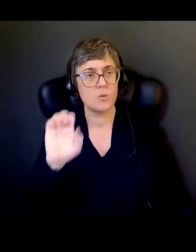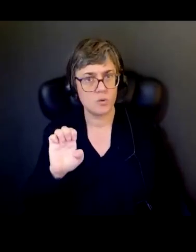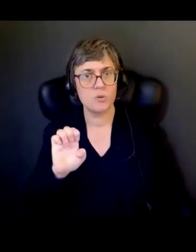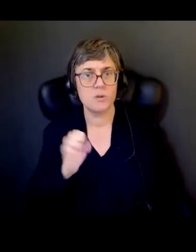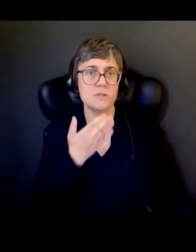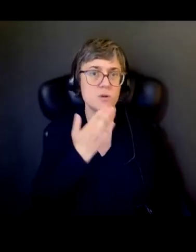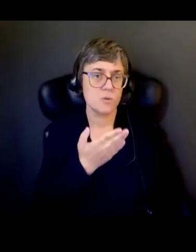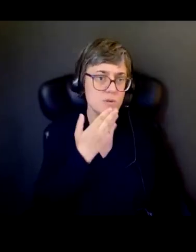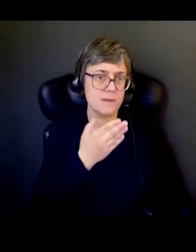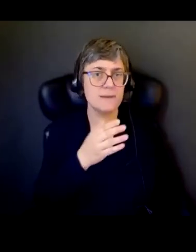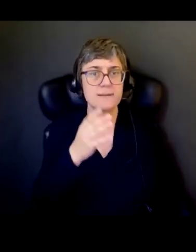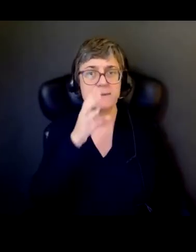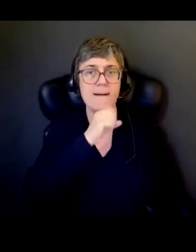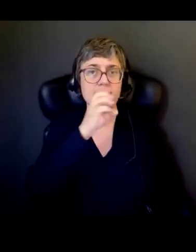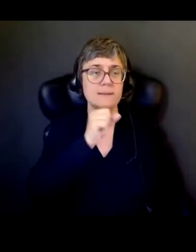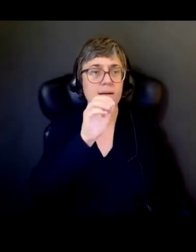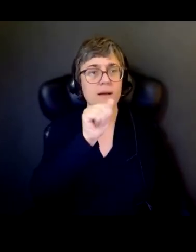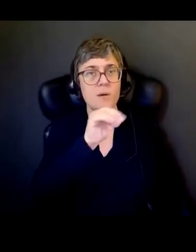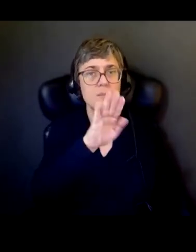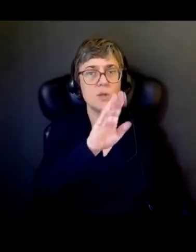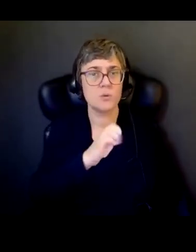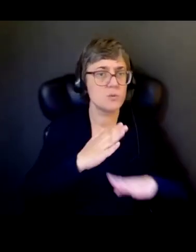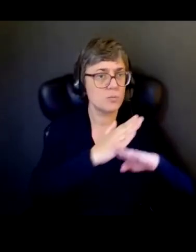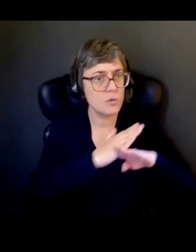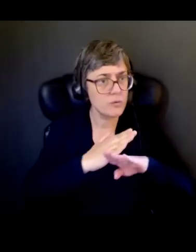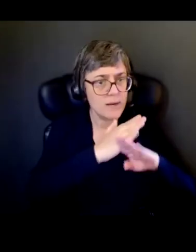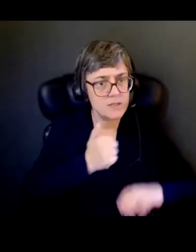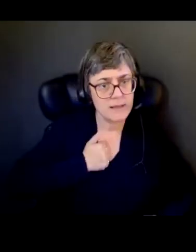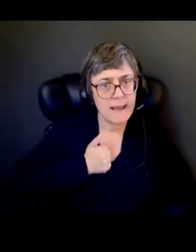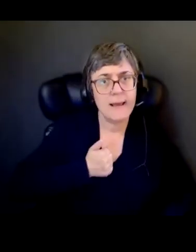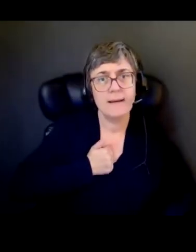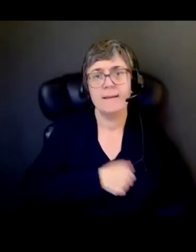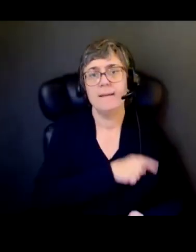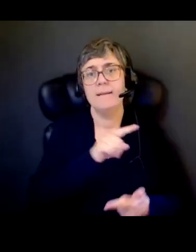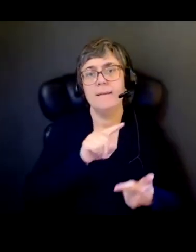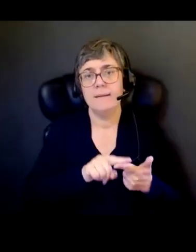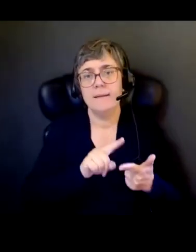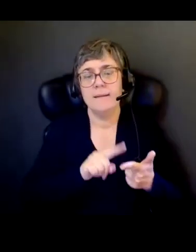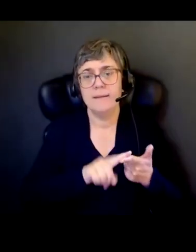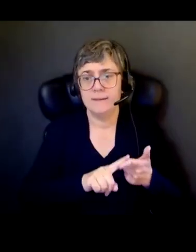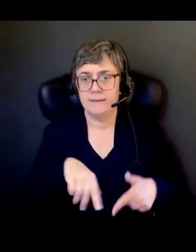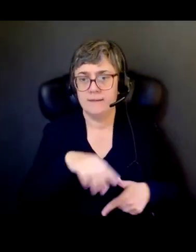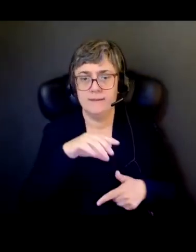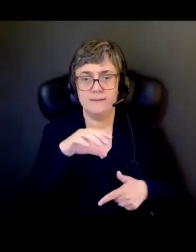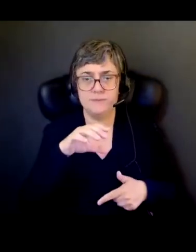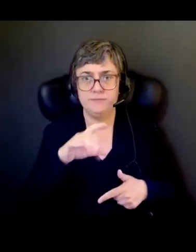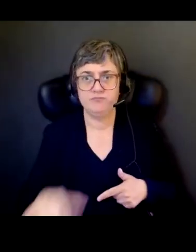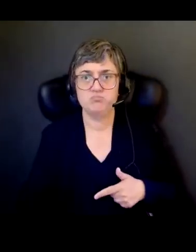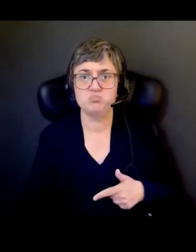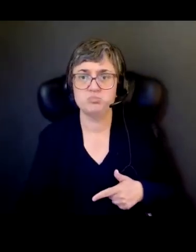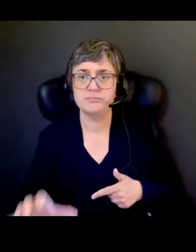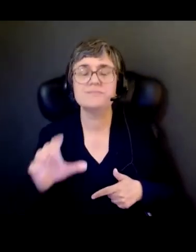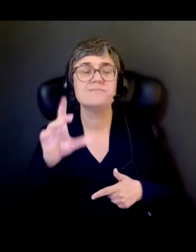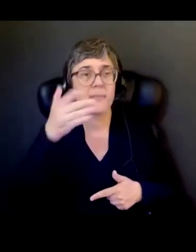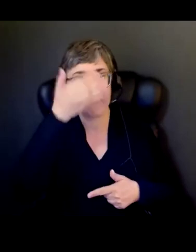Prevention Ontario and Dementia Justice Canada, because with their help, we've brought together a diverse group of speakers from across the